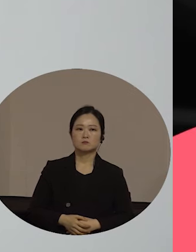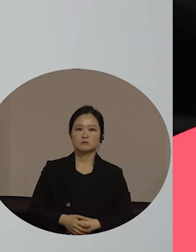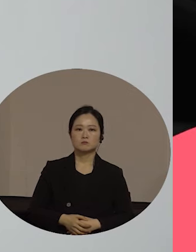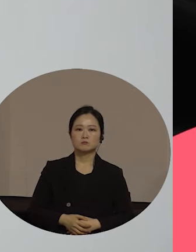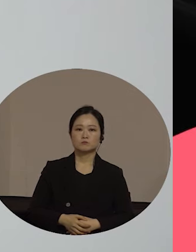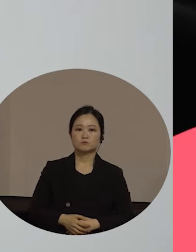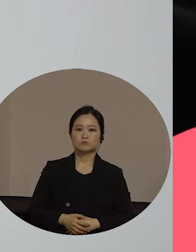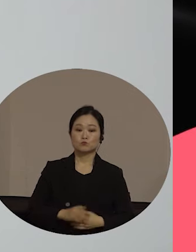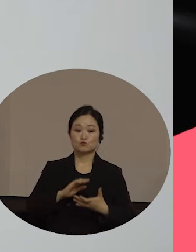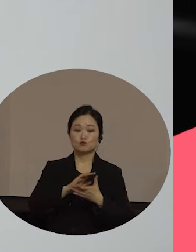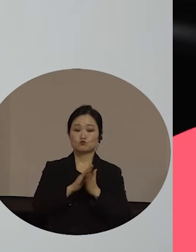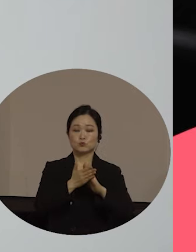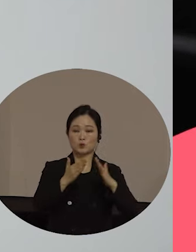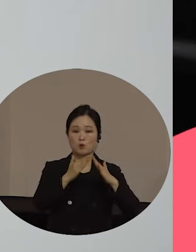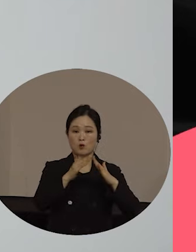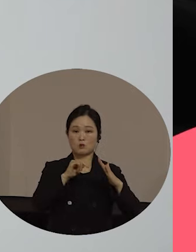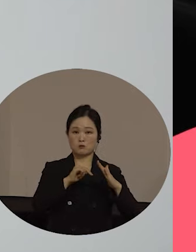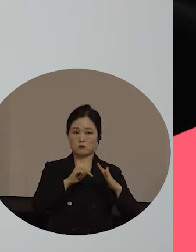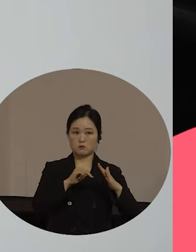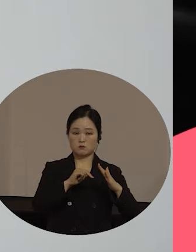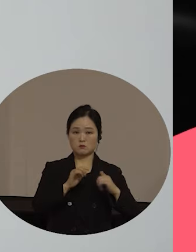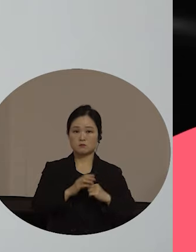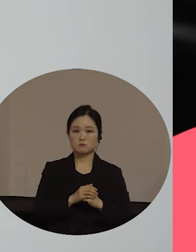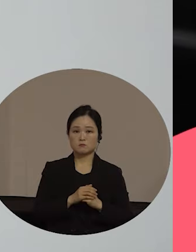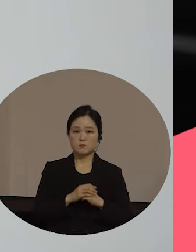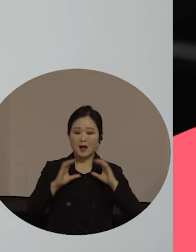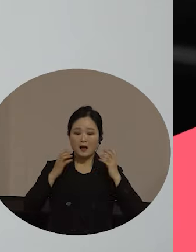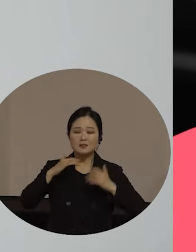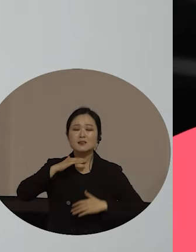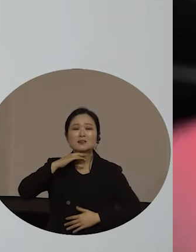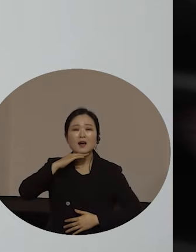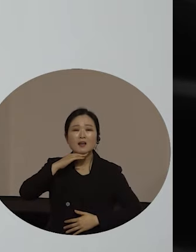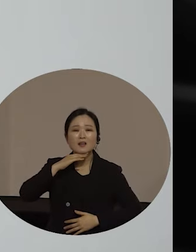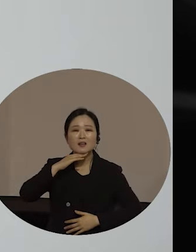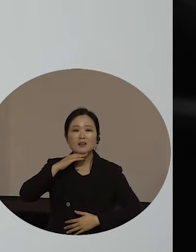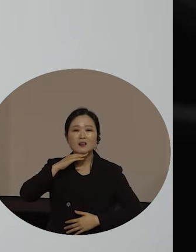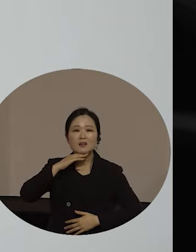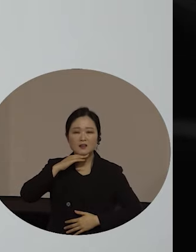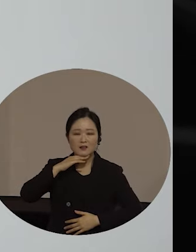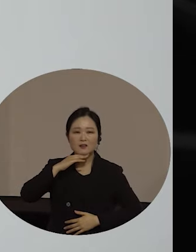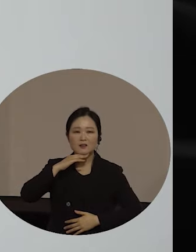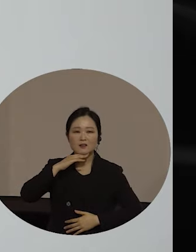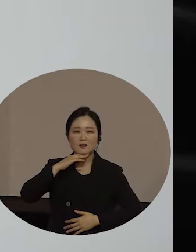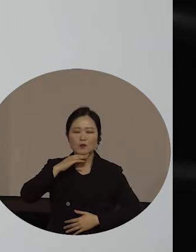most important age is the kindergarten. So we start with the kindergarten